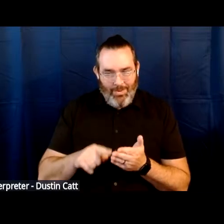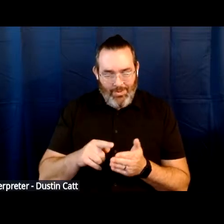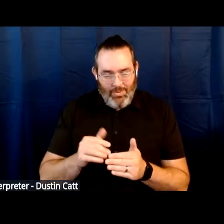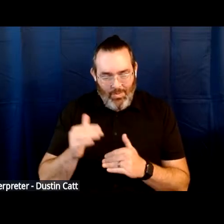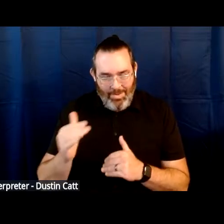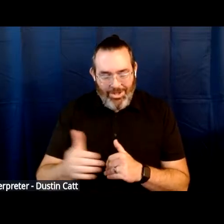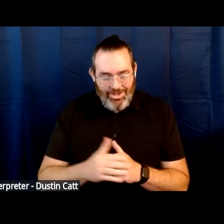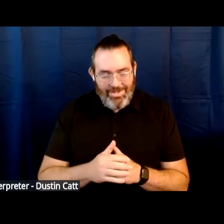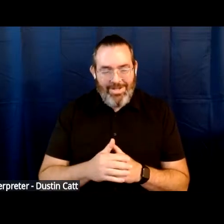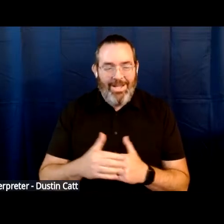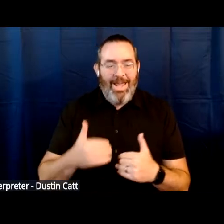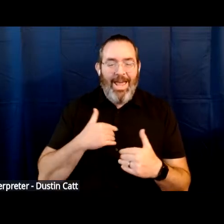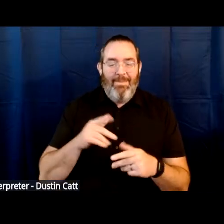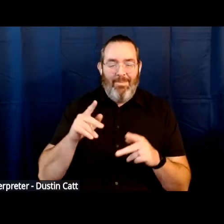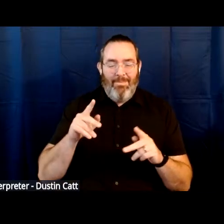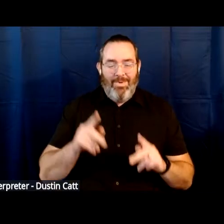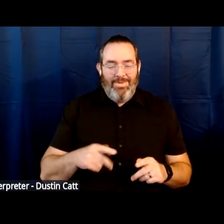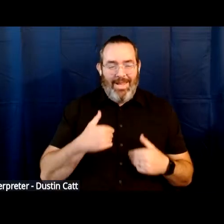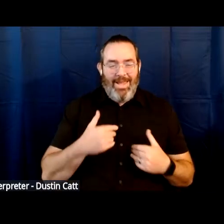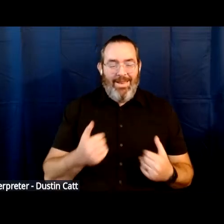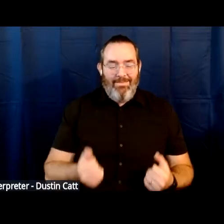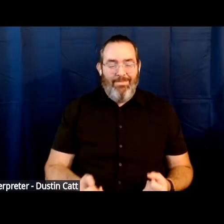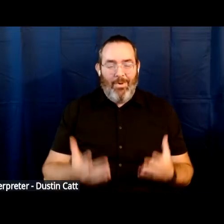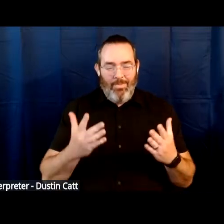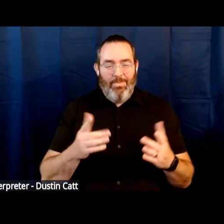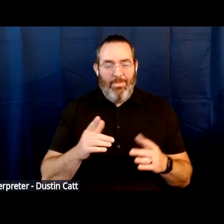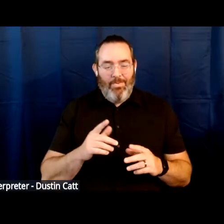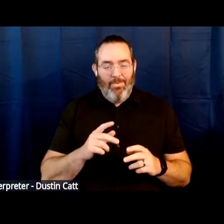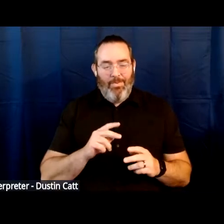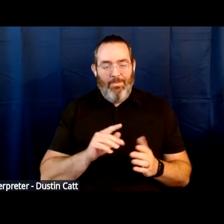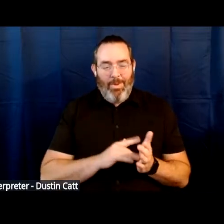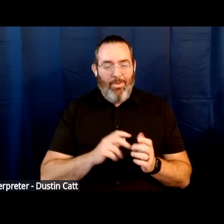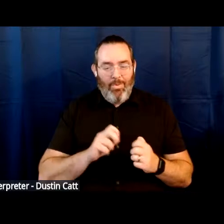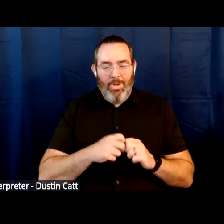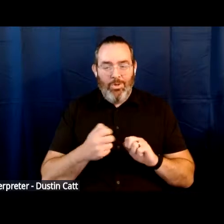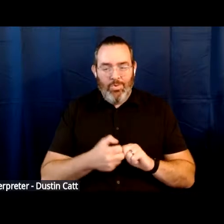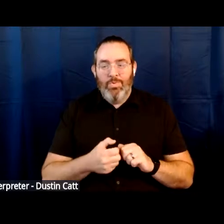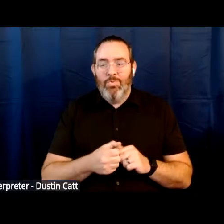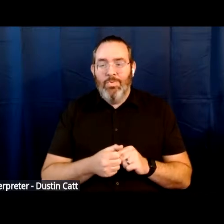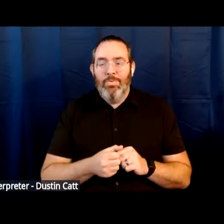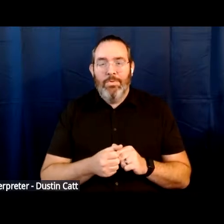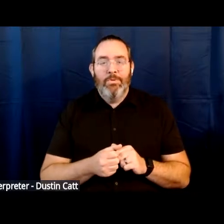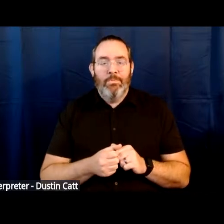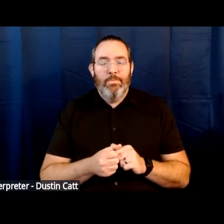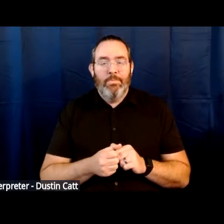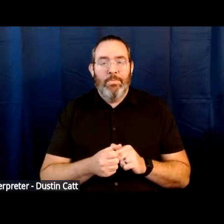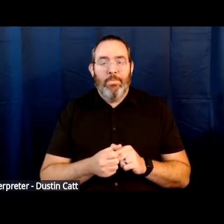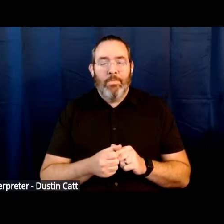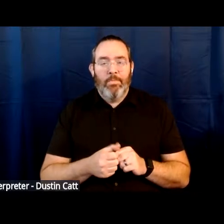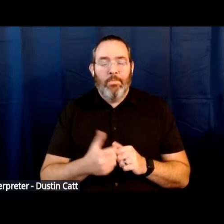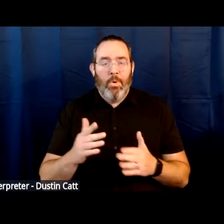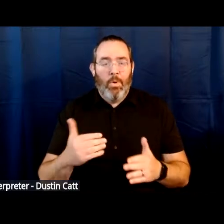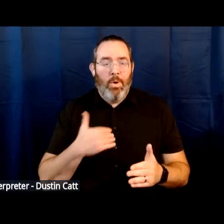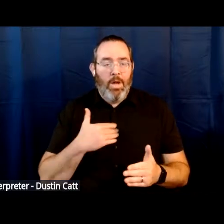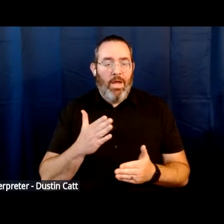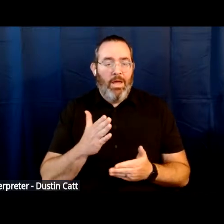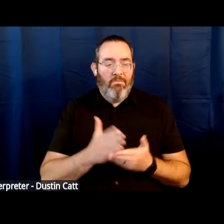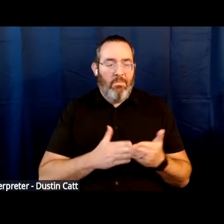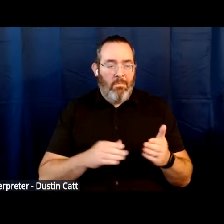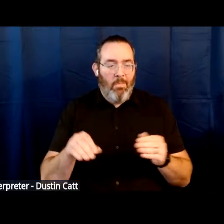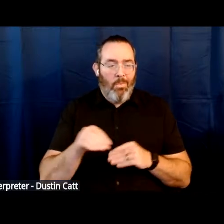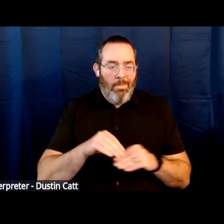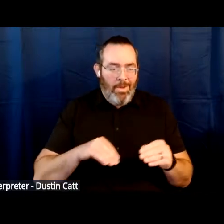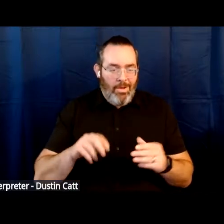person who's had multiple, as I said, medical issues and already have some mobility issues